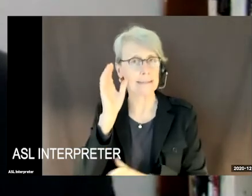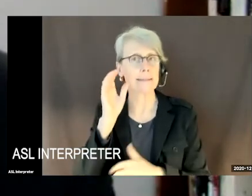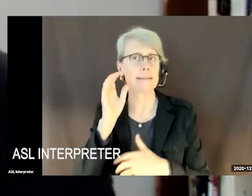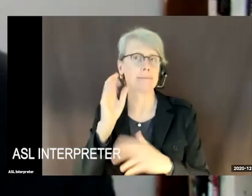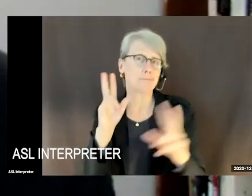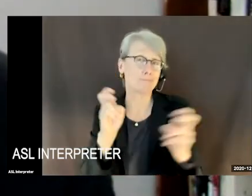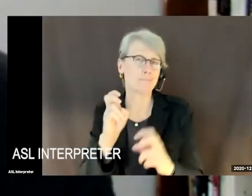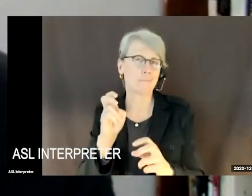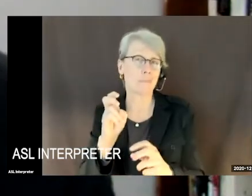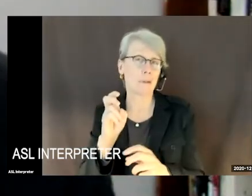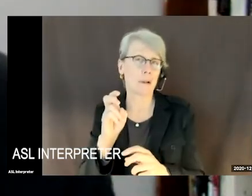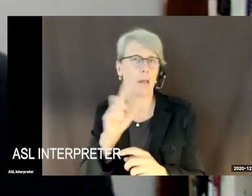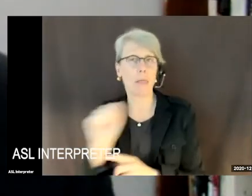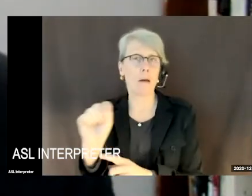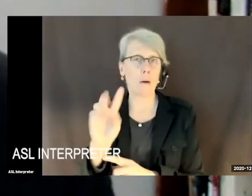basic